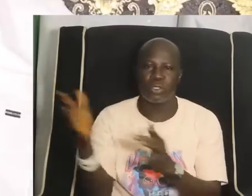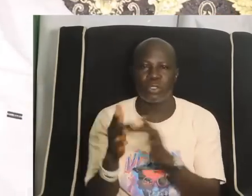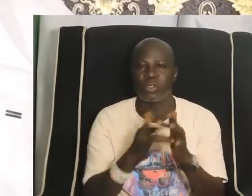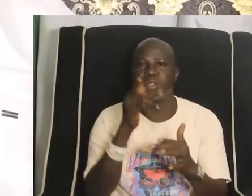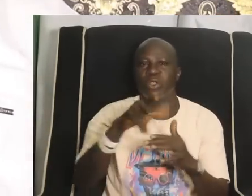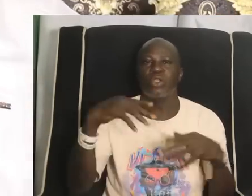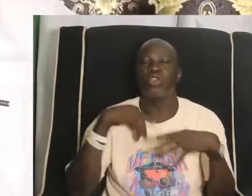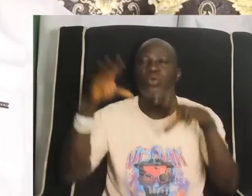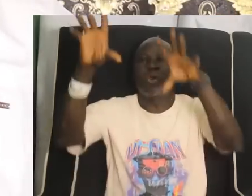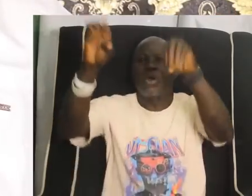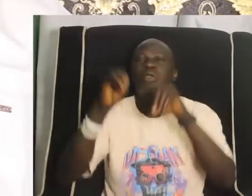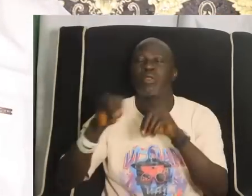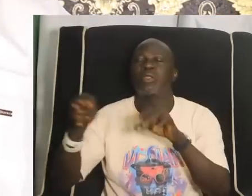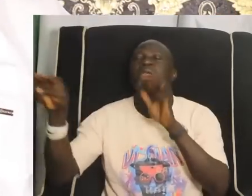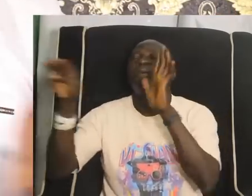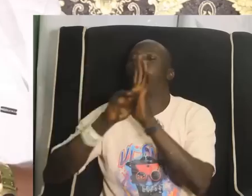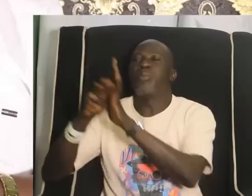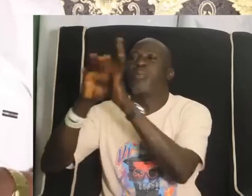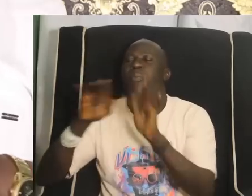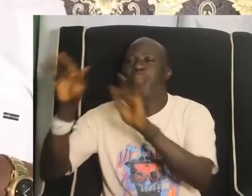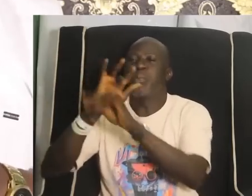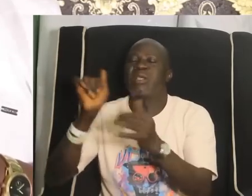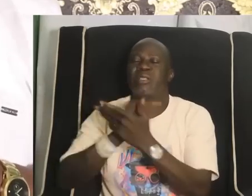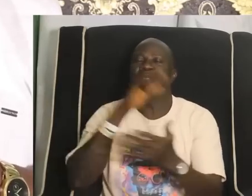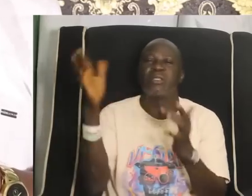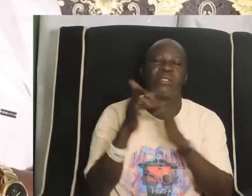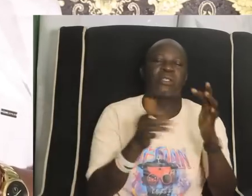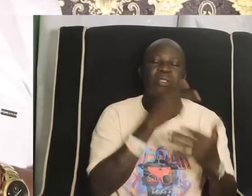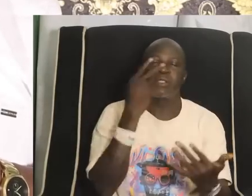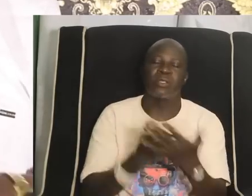you will obtain blessing. It is well with Jesus. You.